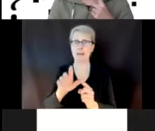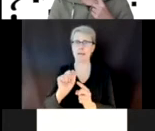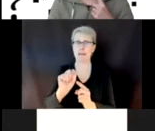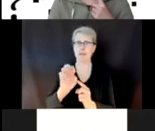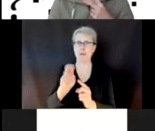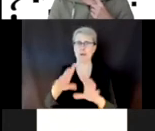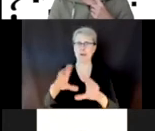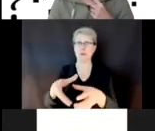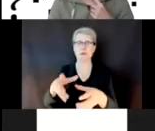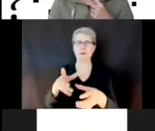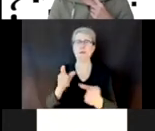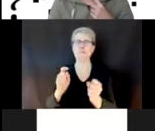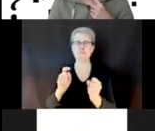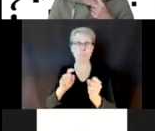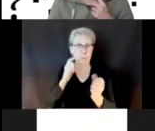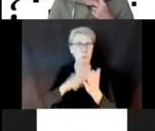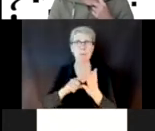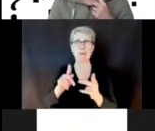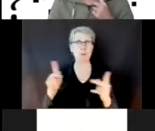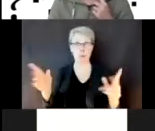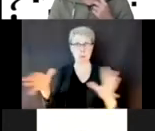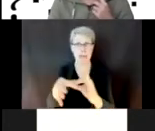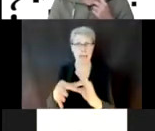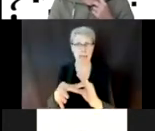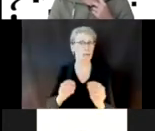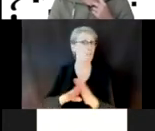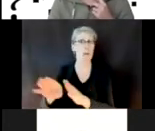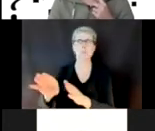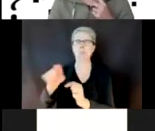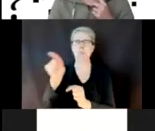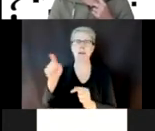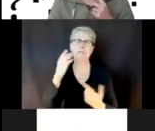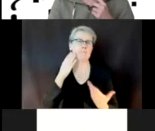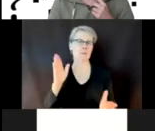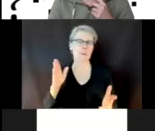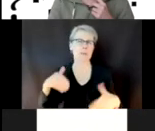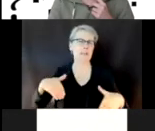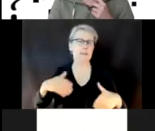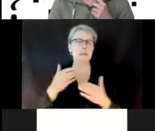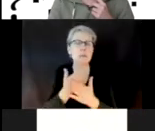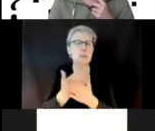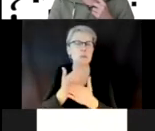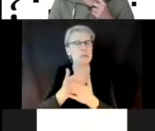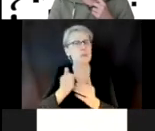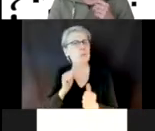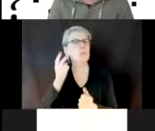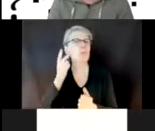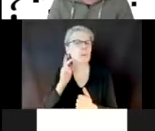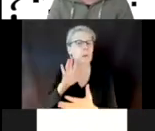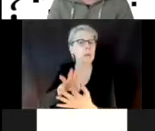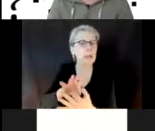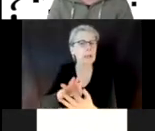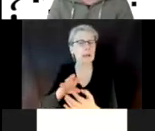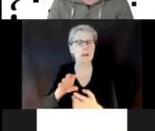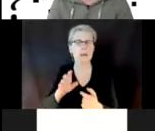So I would say have fun with TikTok, experiment with it. Again, take some time to get